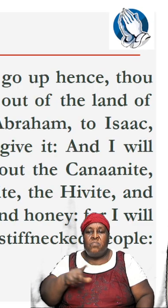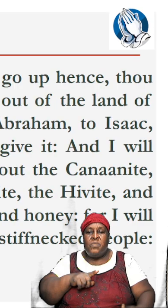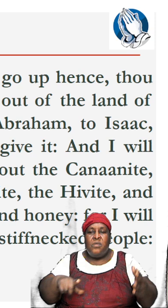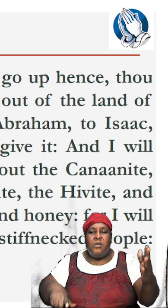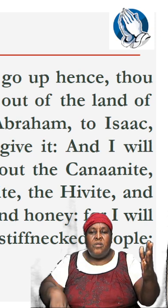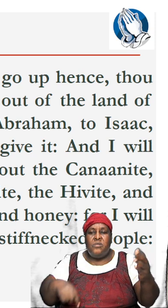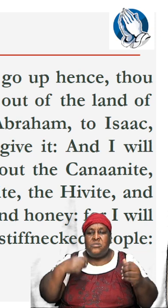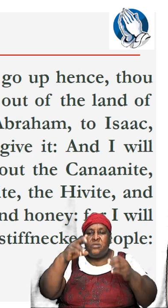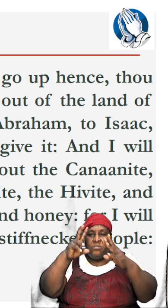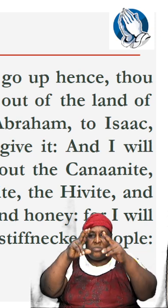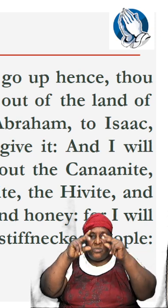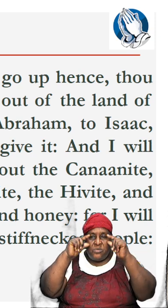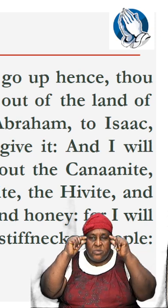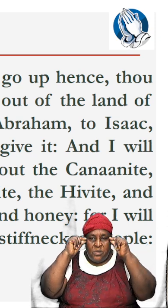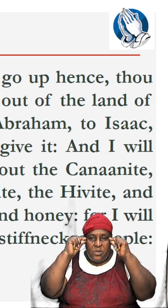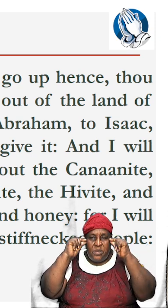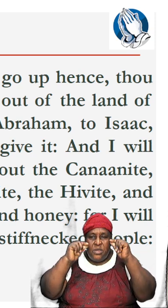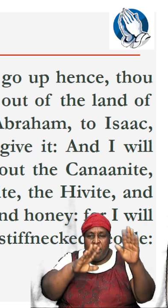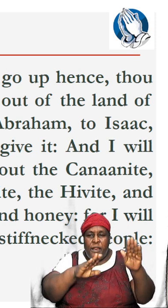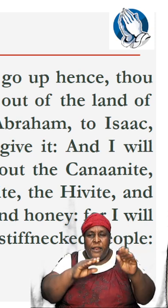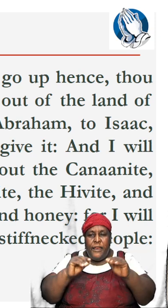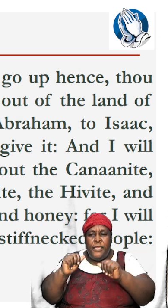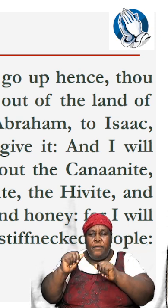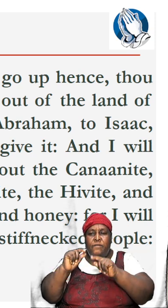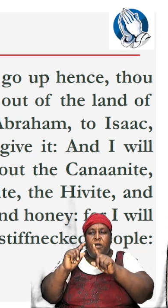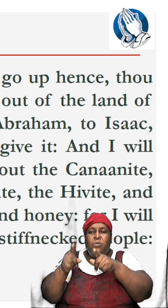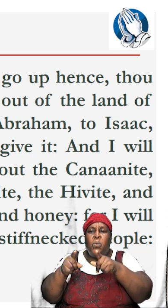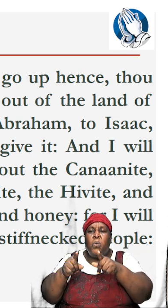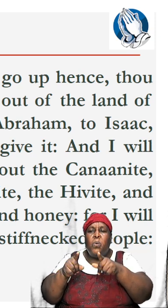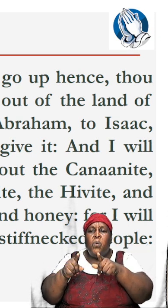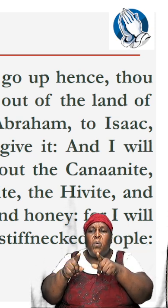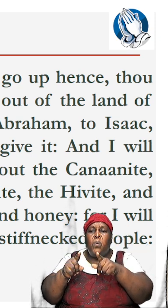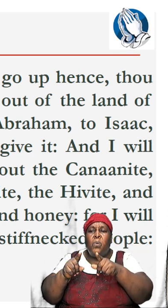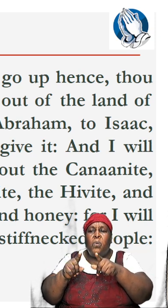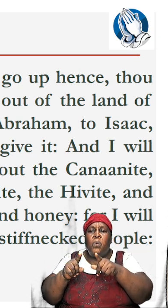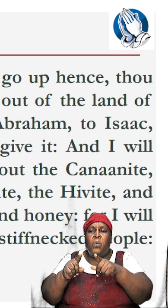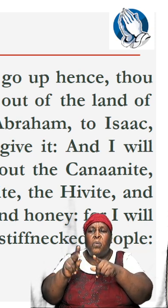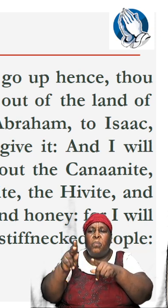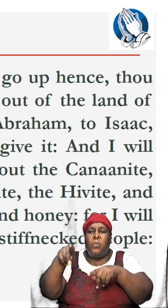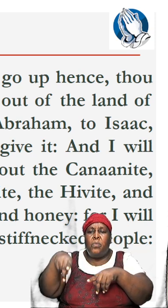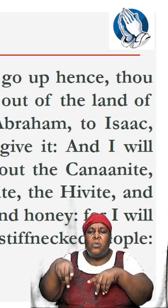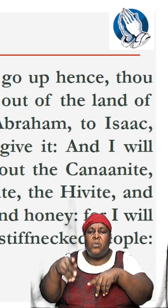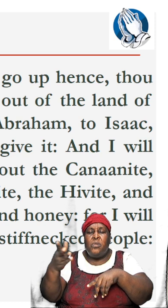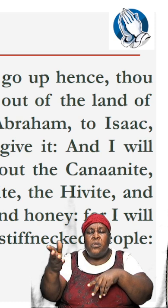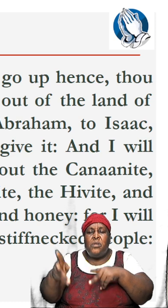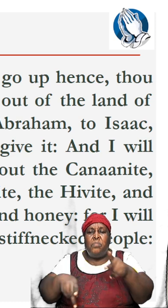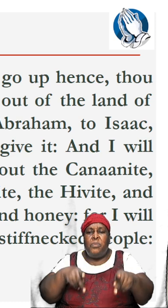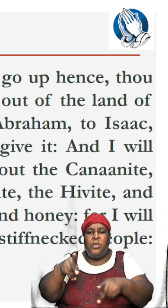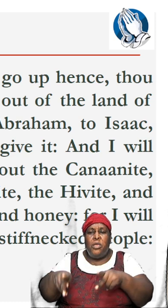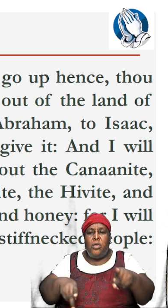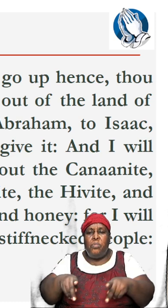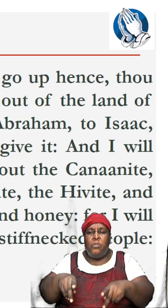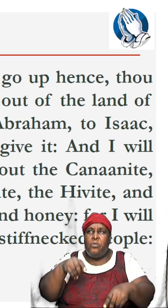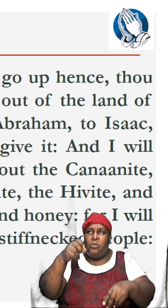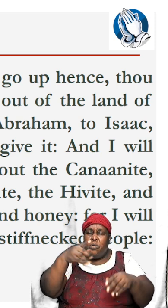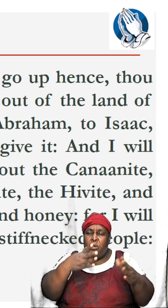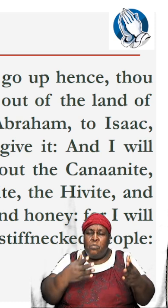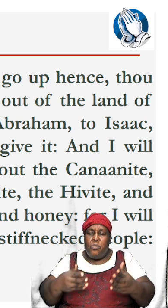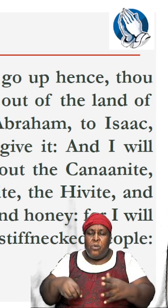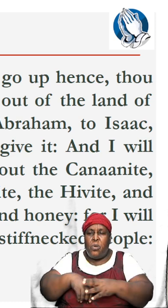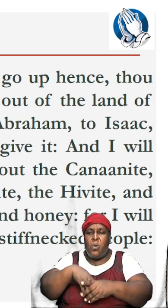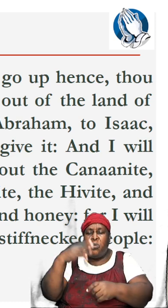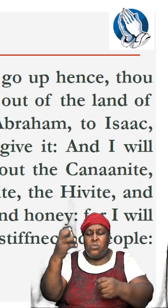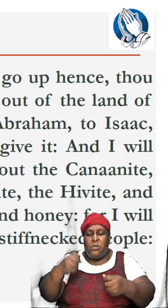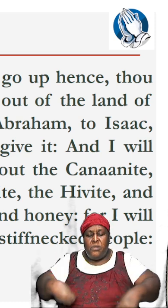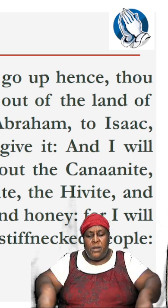Lord said unto Moses, Depart, and go up hence, thou and the people which thou hast brought up out of the